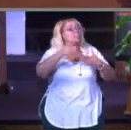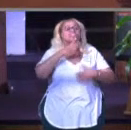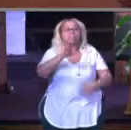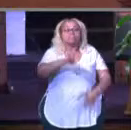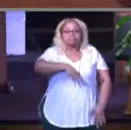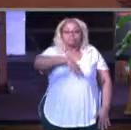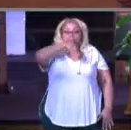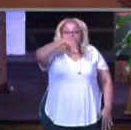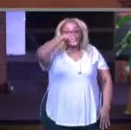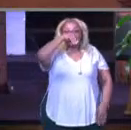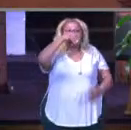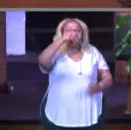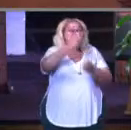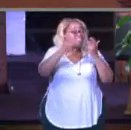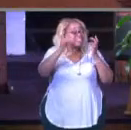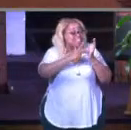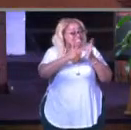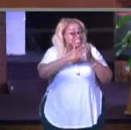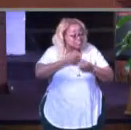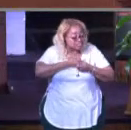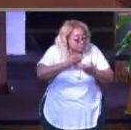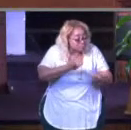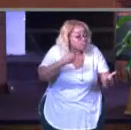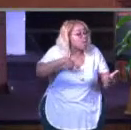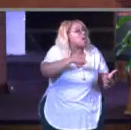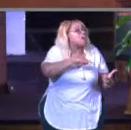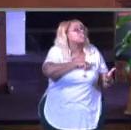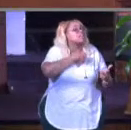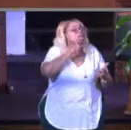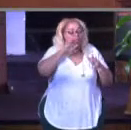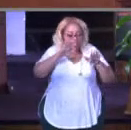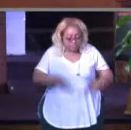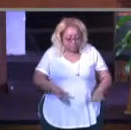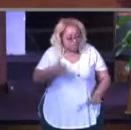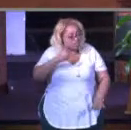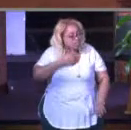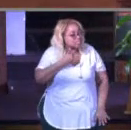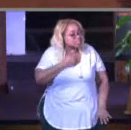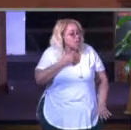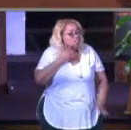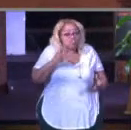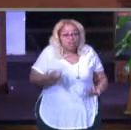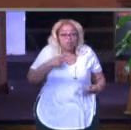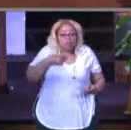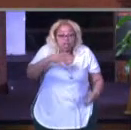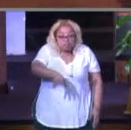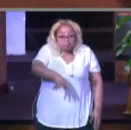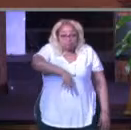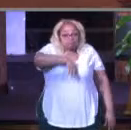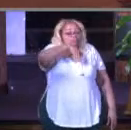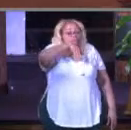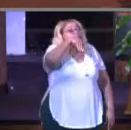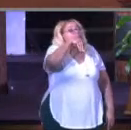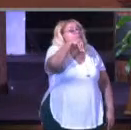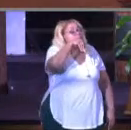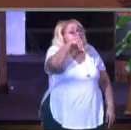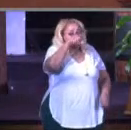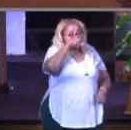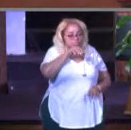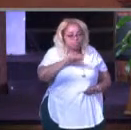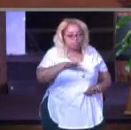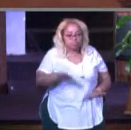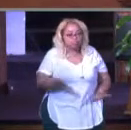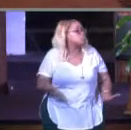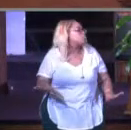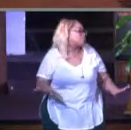inhale everything that Jesus pours out, and we have to settle ourselves and ground ourselves as we inhale and